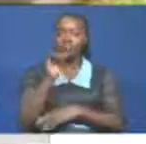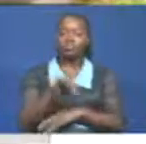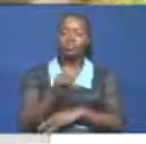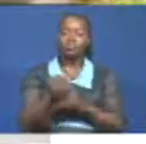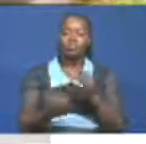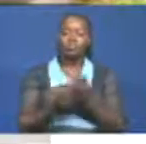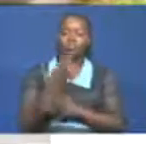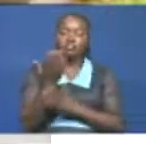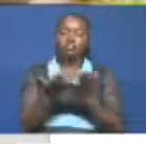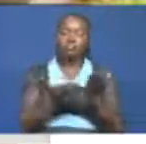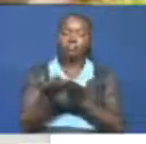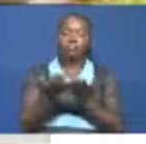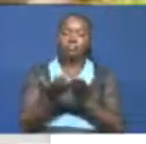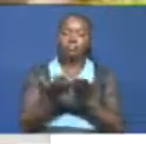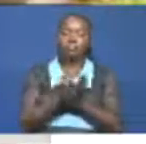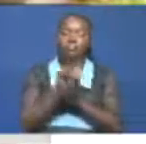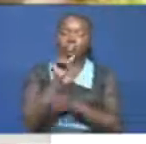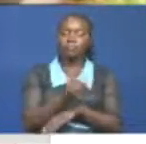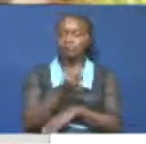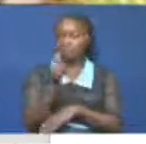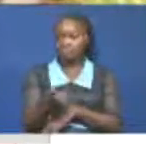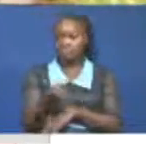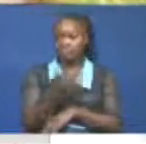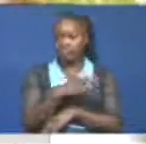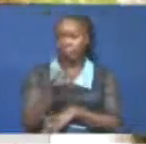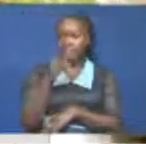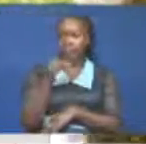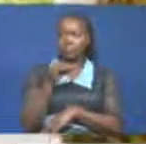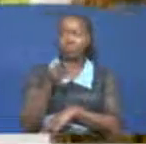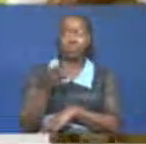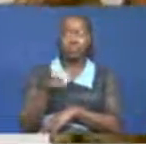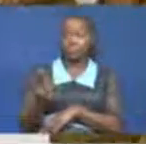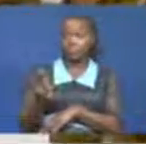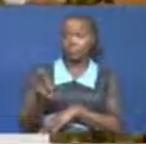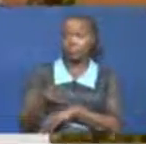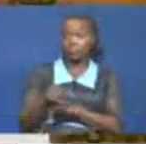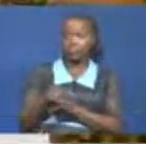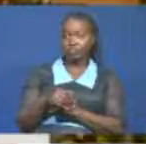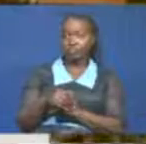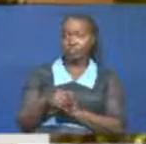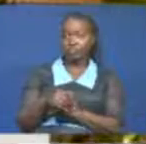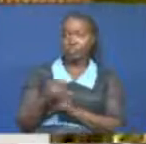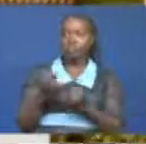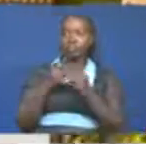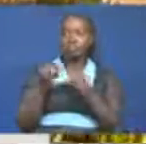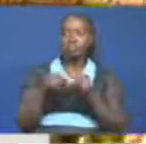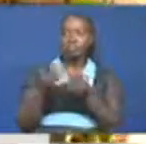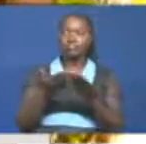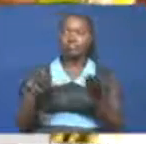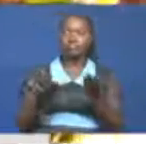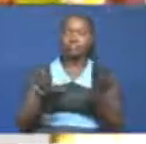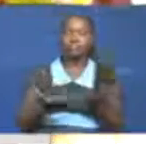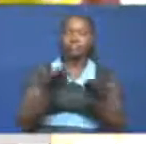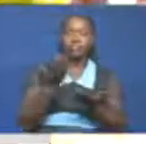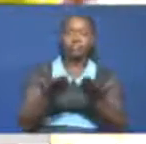trade and we trade amongst each other. And just to speak to Flora right here with me, maybe we can talk about this trade imbalance that